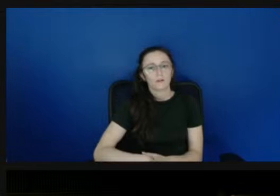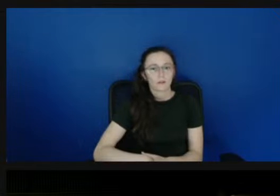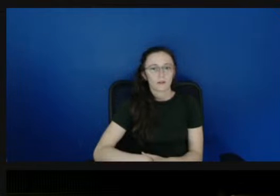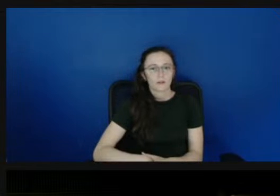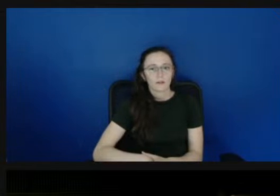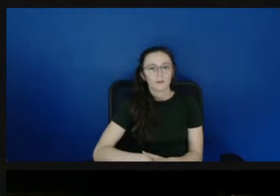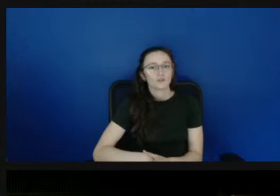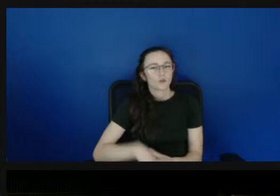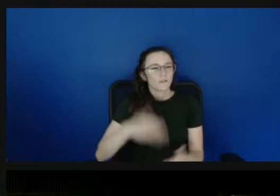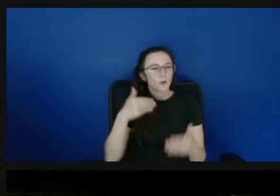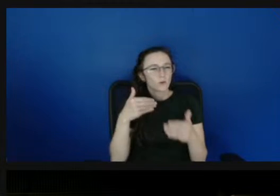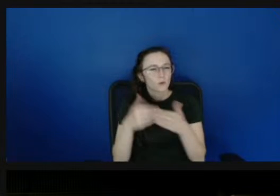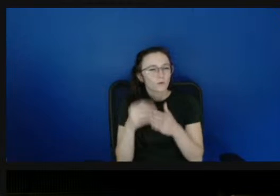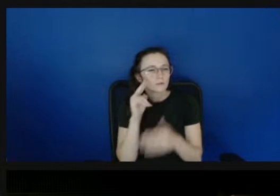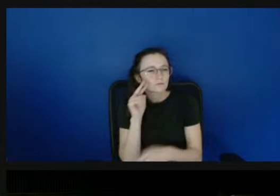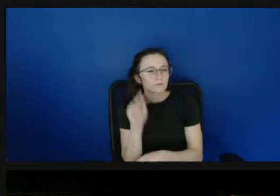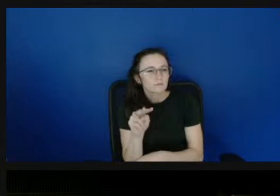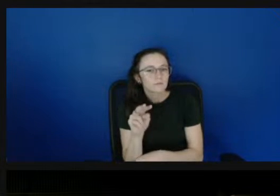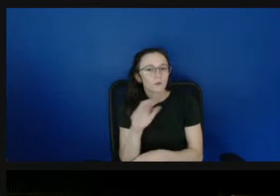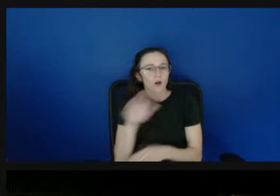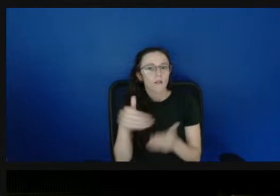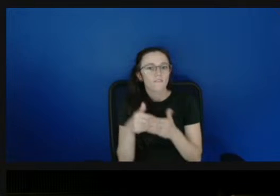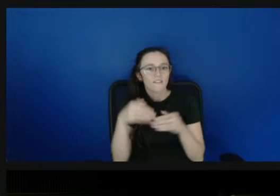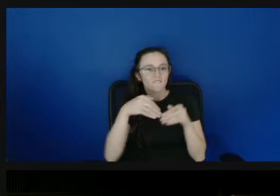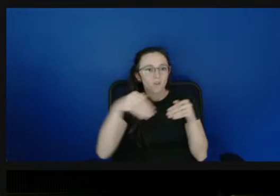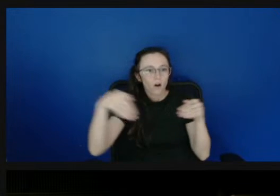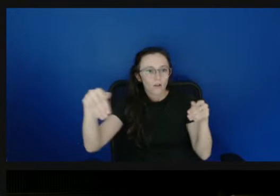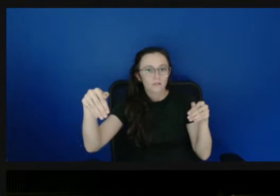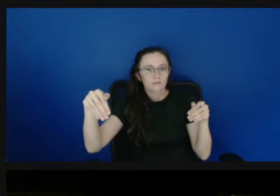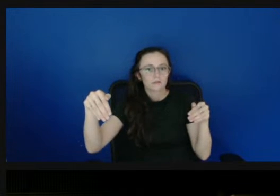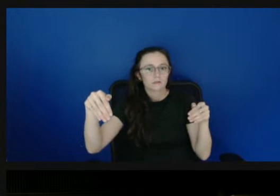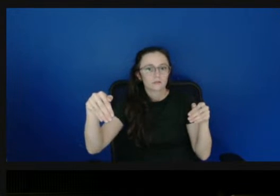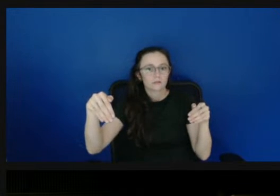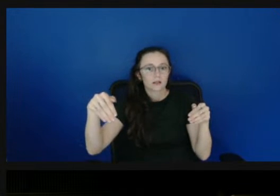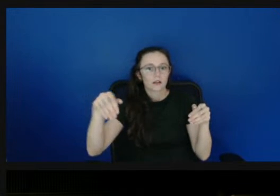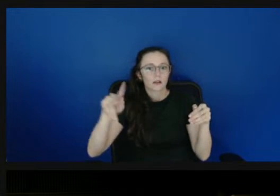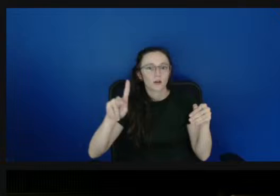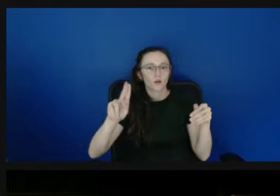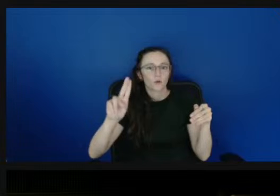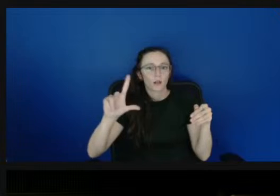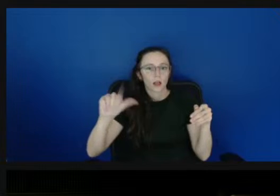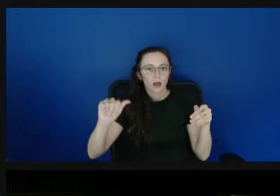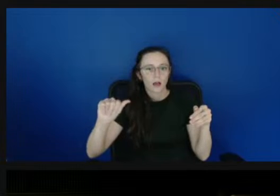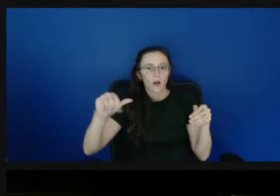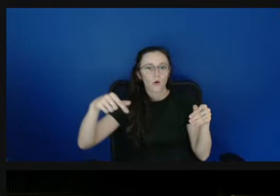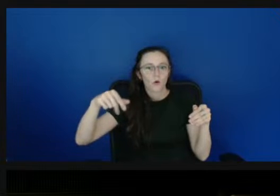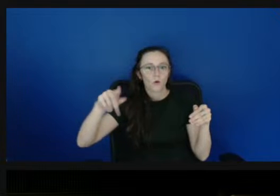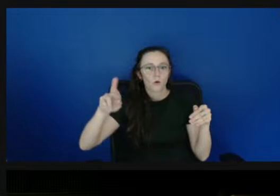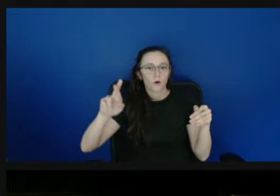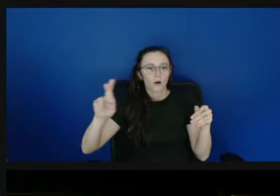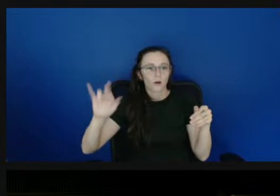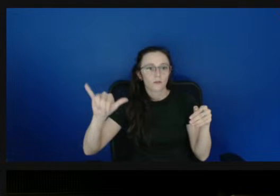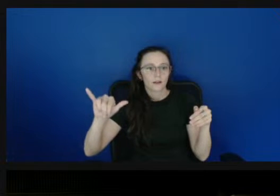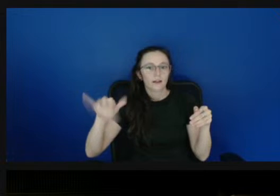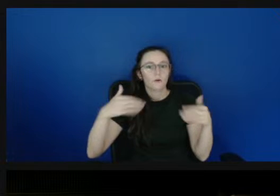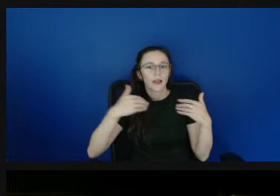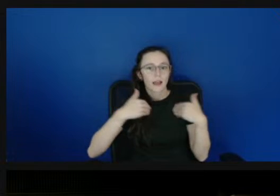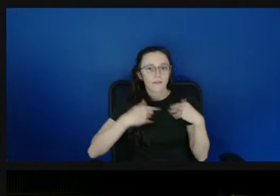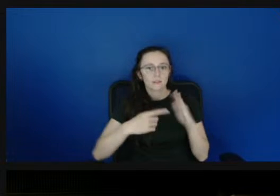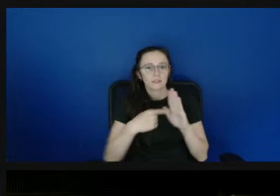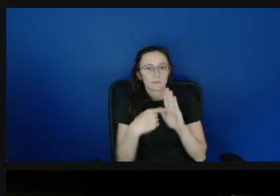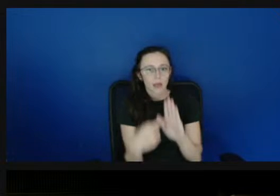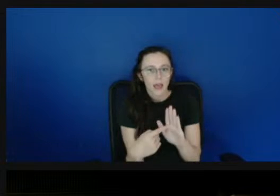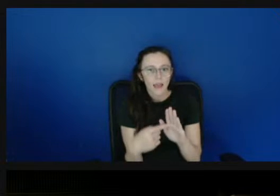that fault scarp at the Kula Quarry, right, they have a splay of the track